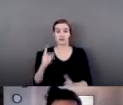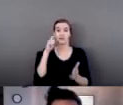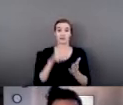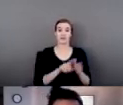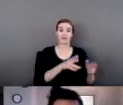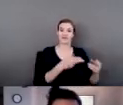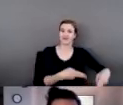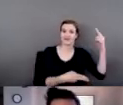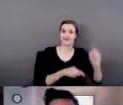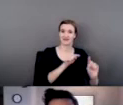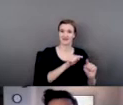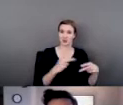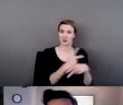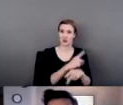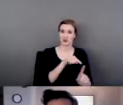So in